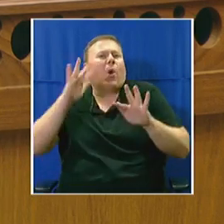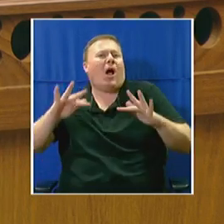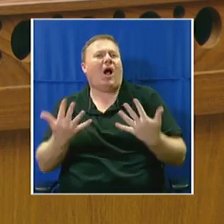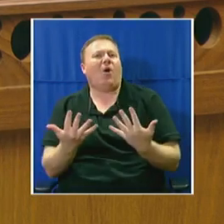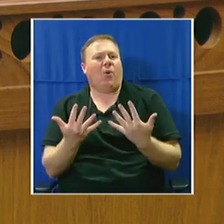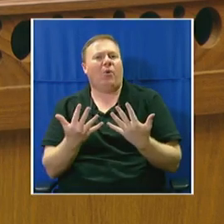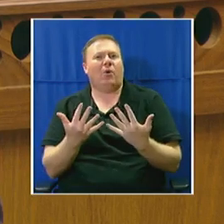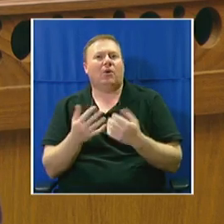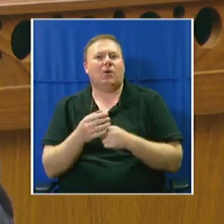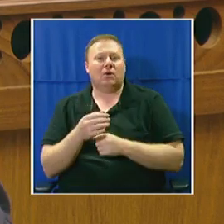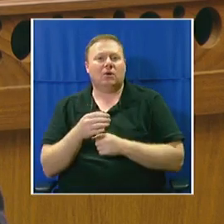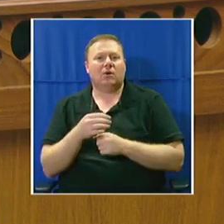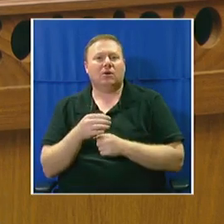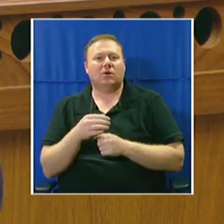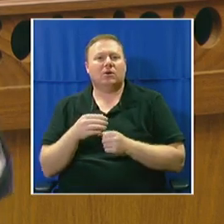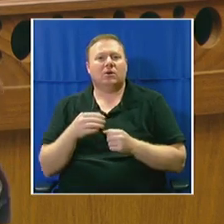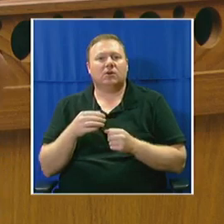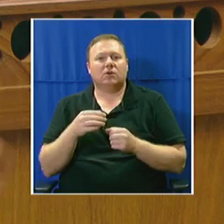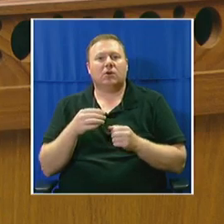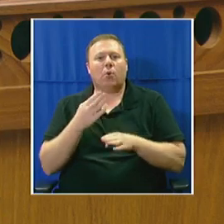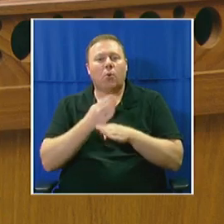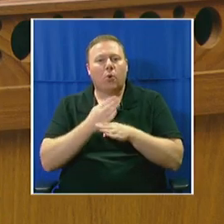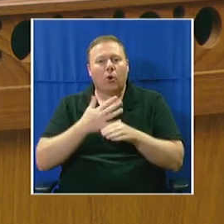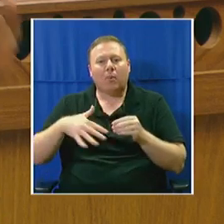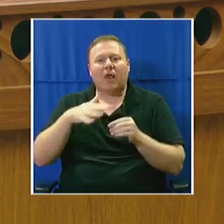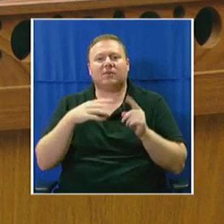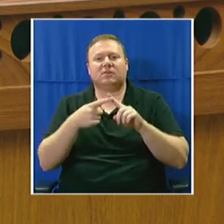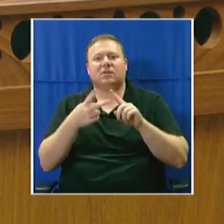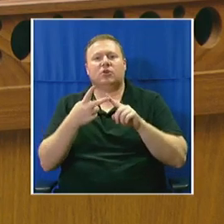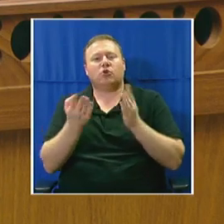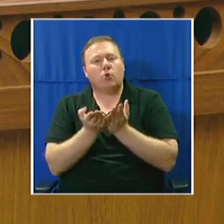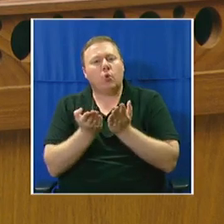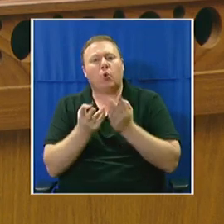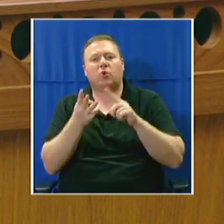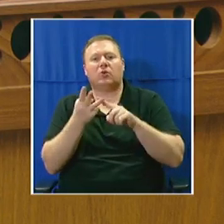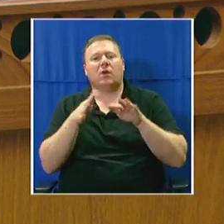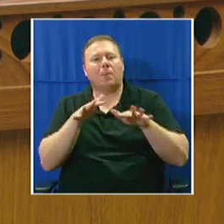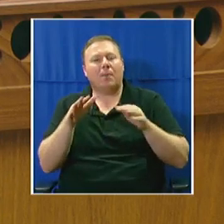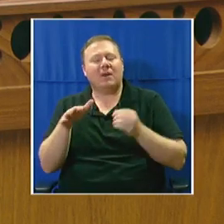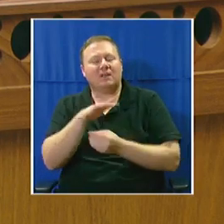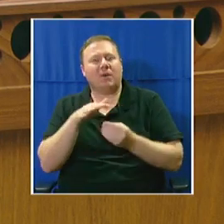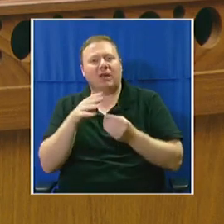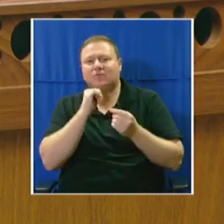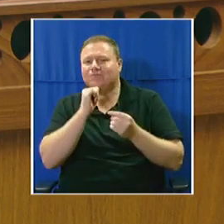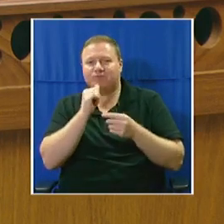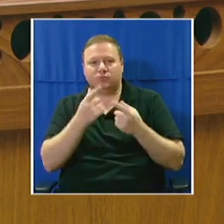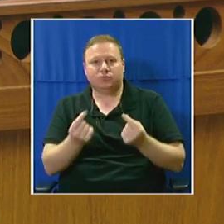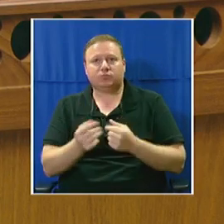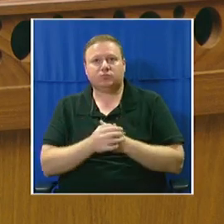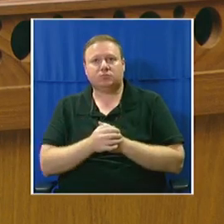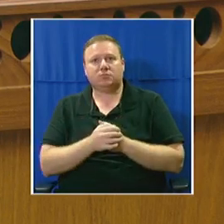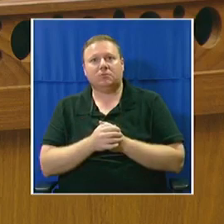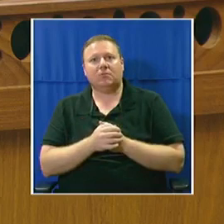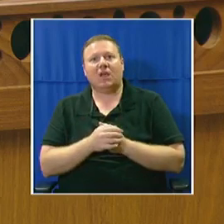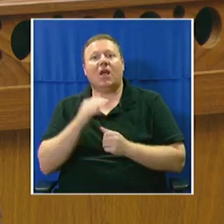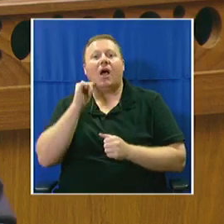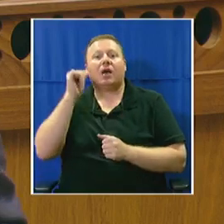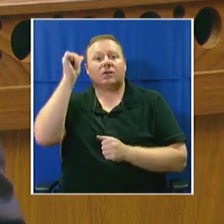and men who are in power in particular we know so much about how to prevent Domestic and Sexual